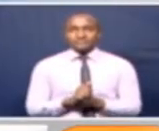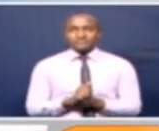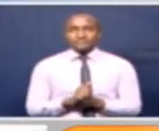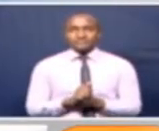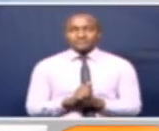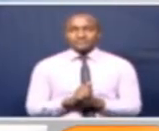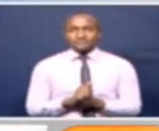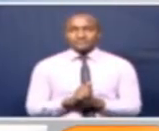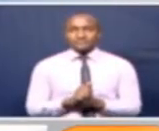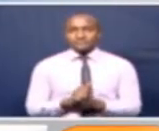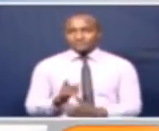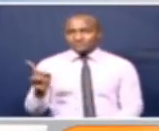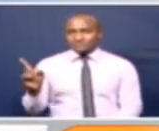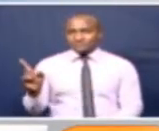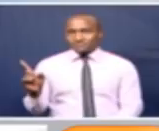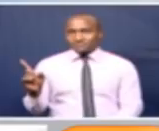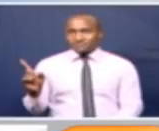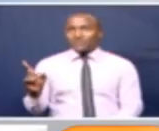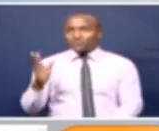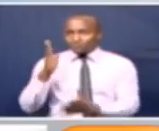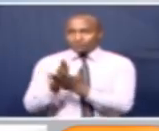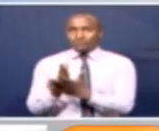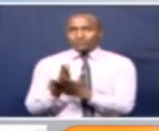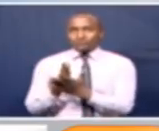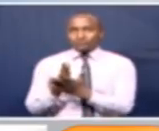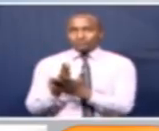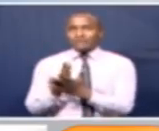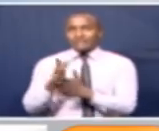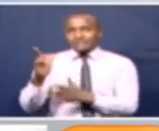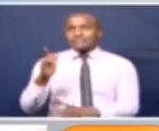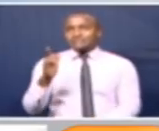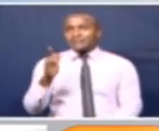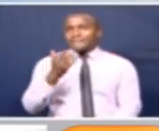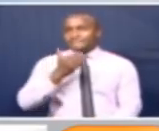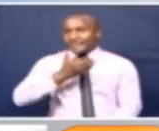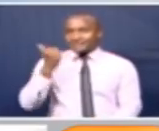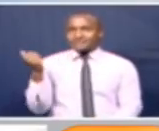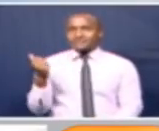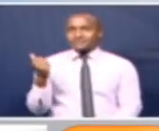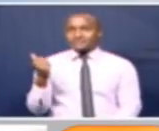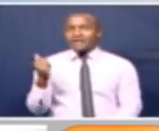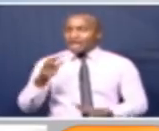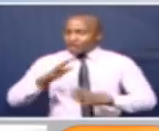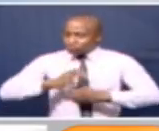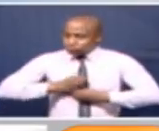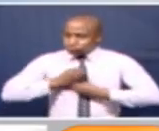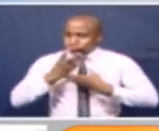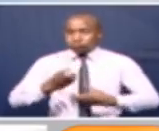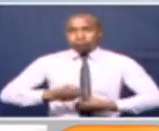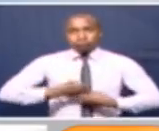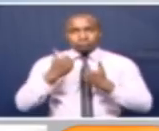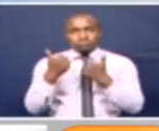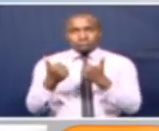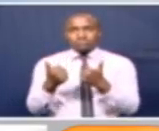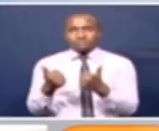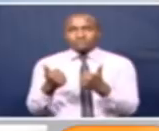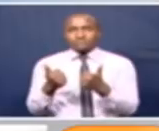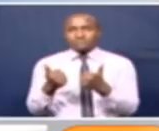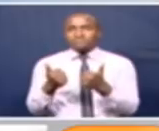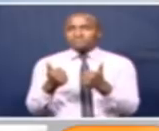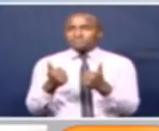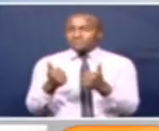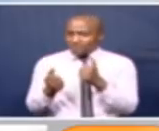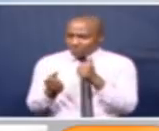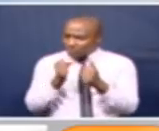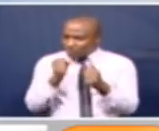Ken Twiri, Goldalyn Kakuya has proved why she deserved to be the best by how she's expressing herself. Very articulate